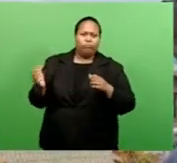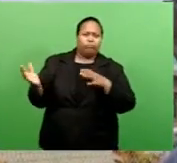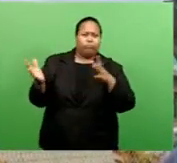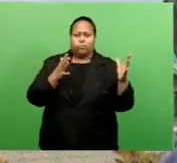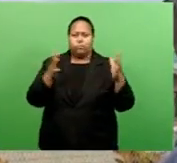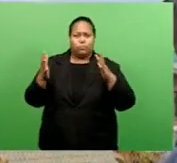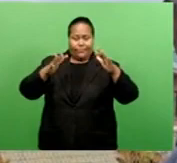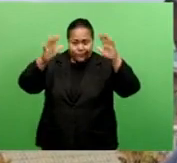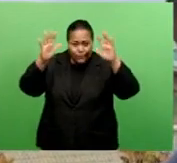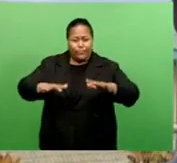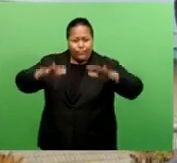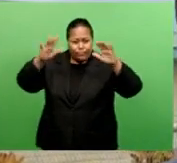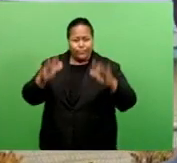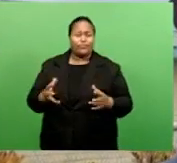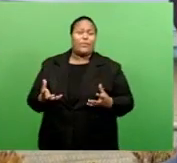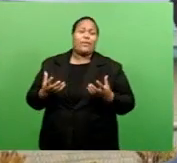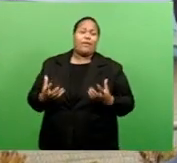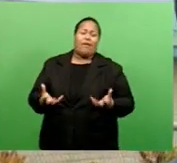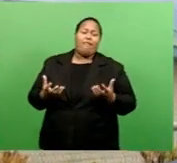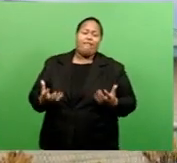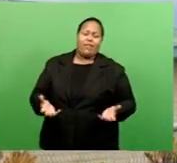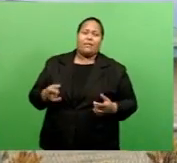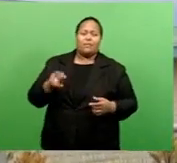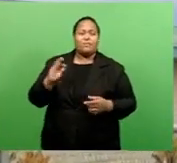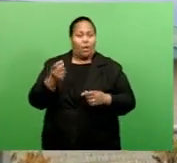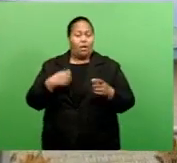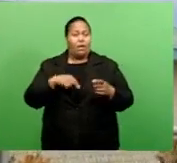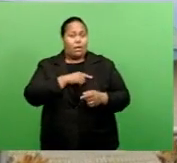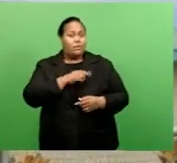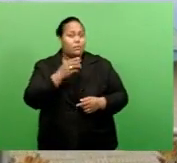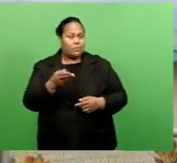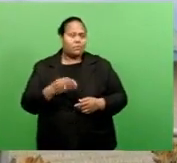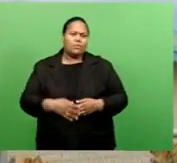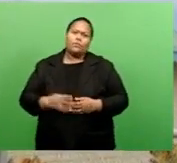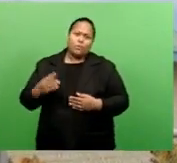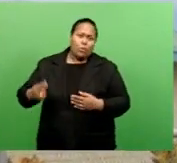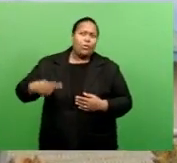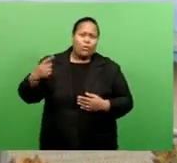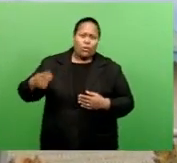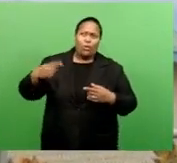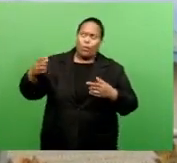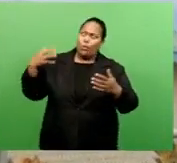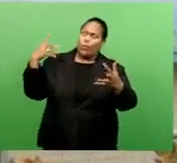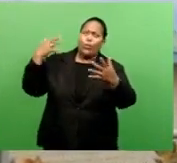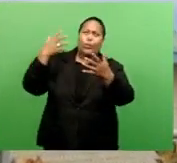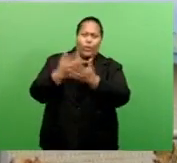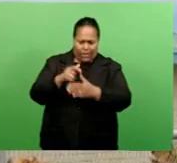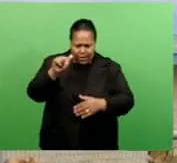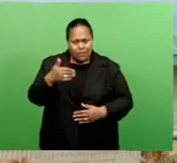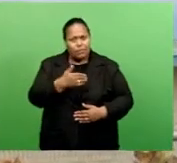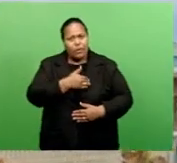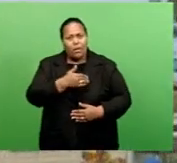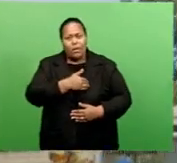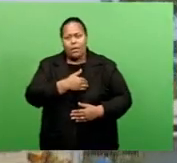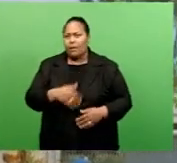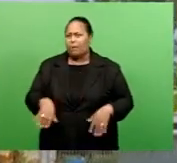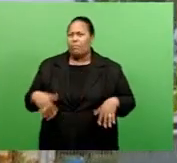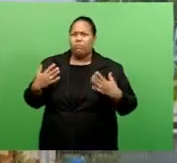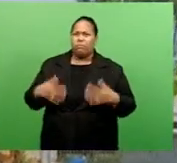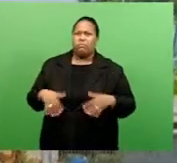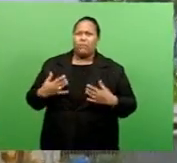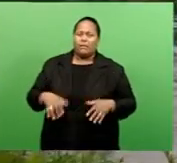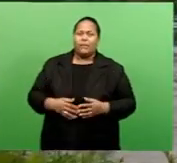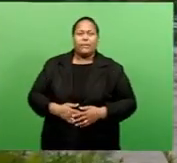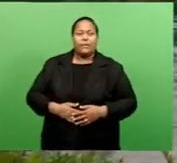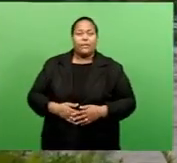rains. It went on till this morning. In